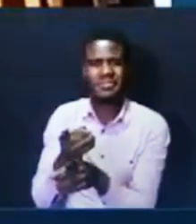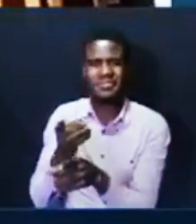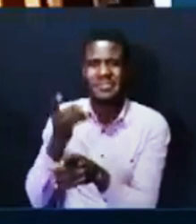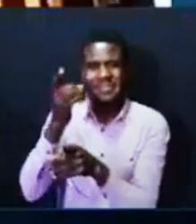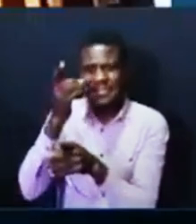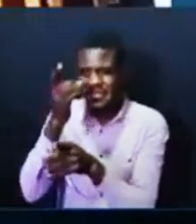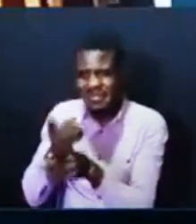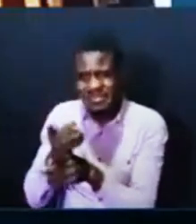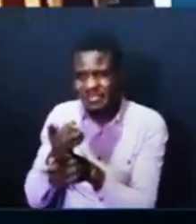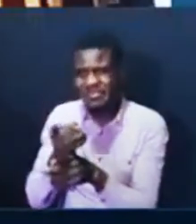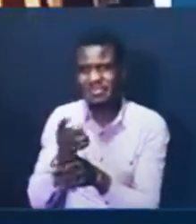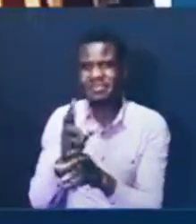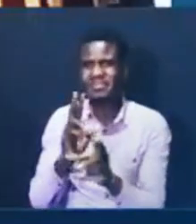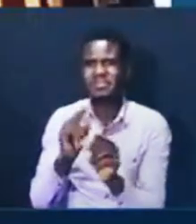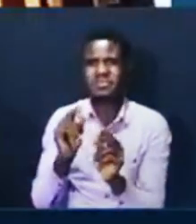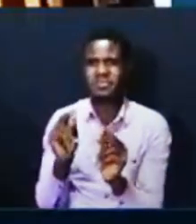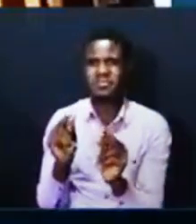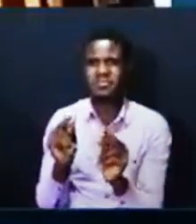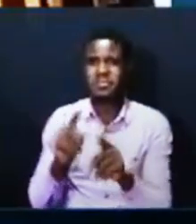Now,